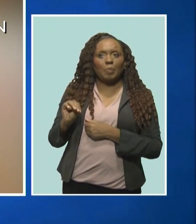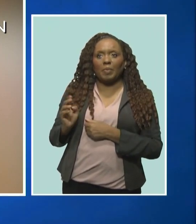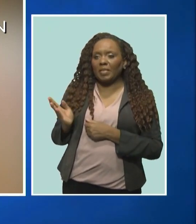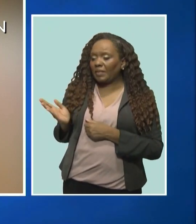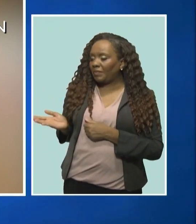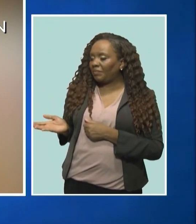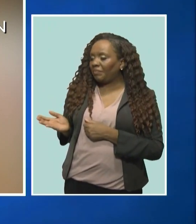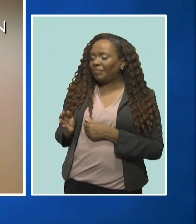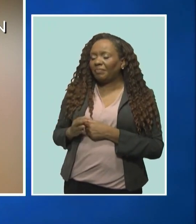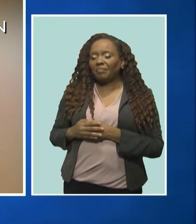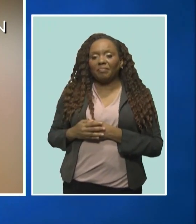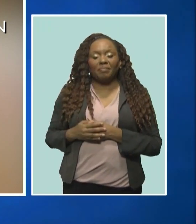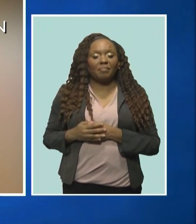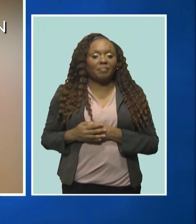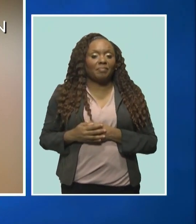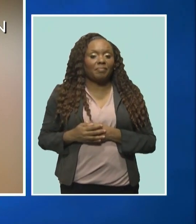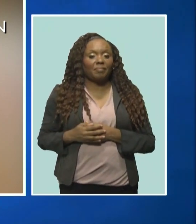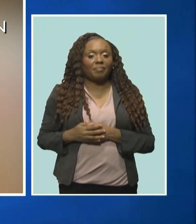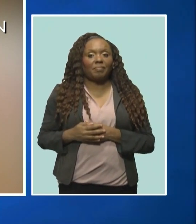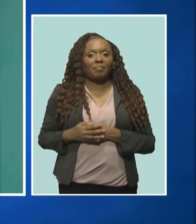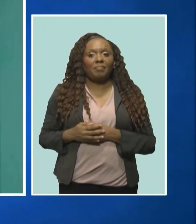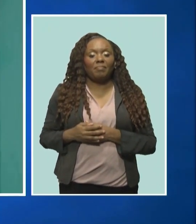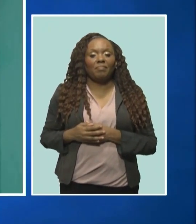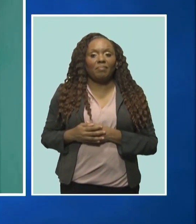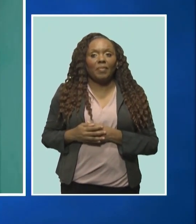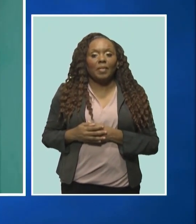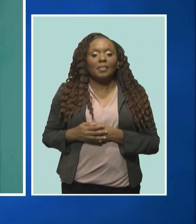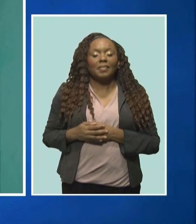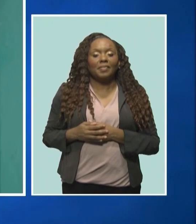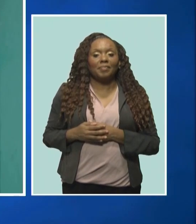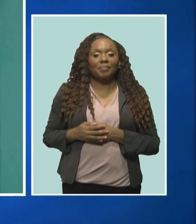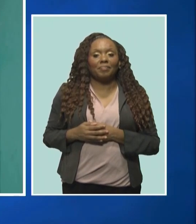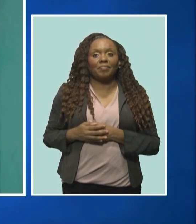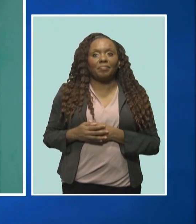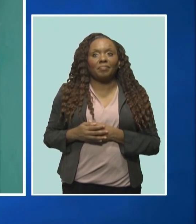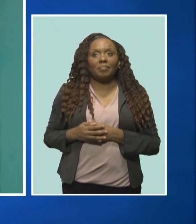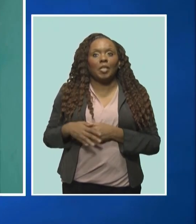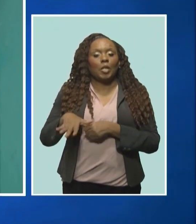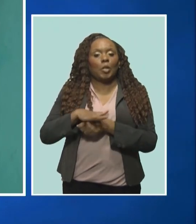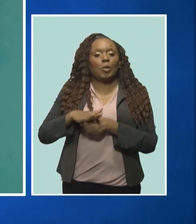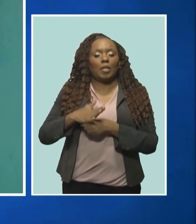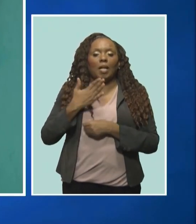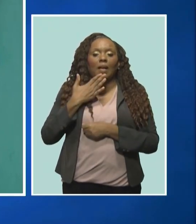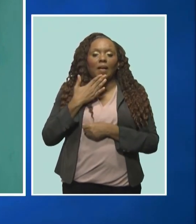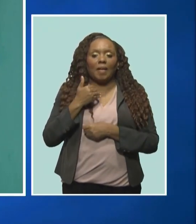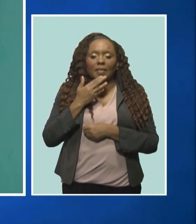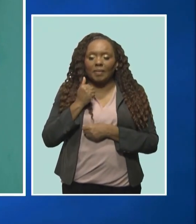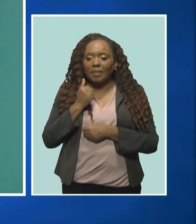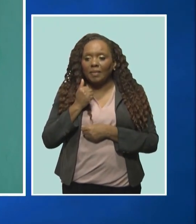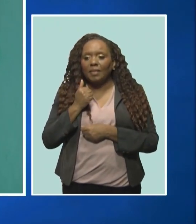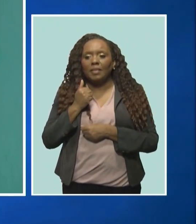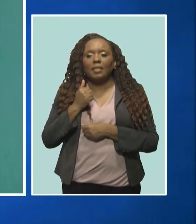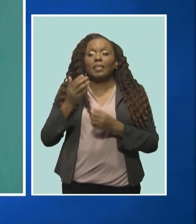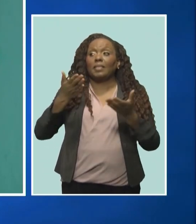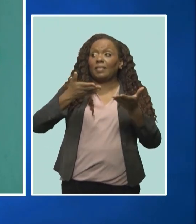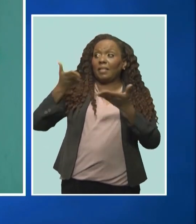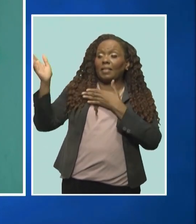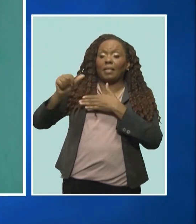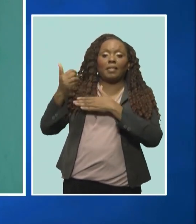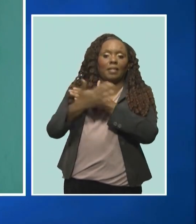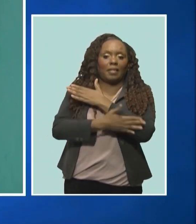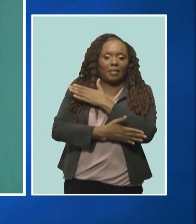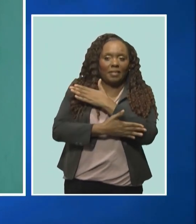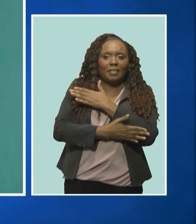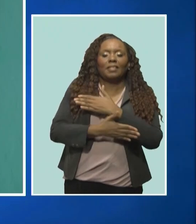Chemist 38, which would be Facebook. The beekeeper says local honey is creating a buzz overseas, and he'll be keeping